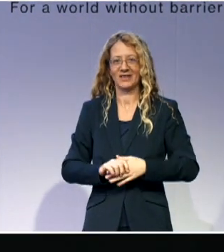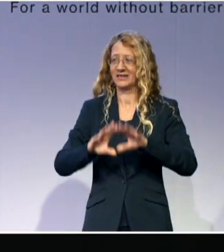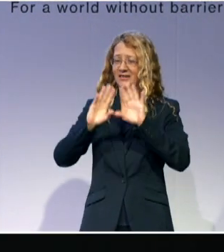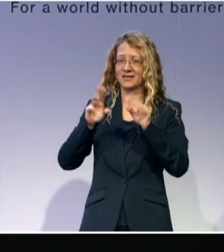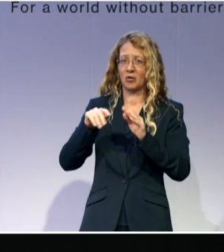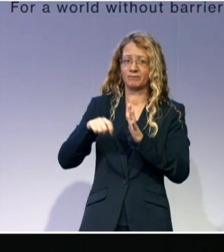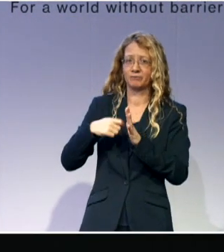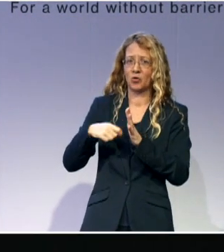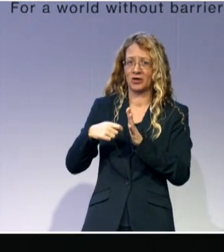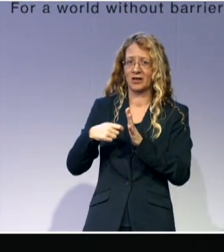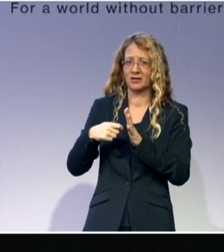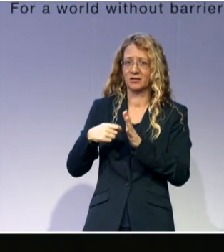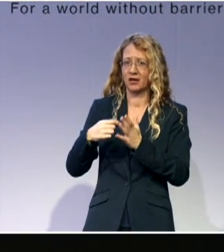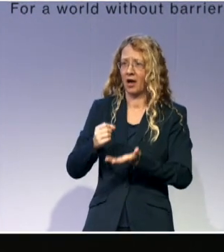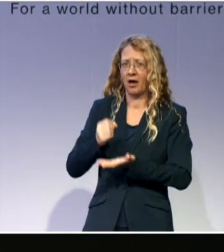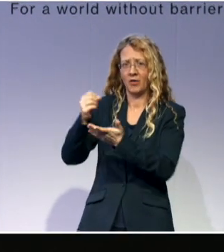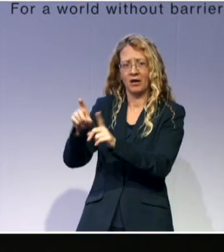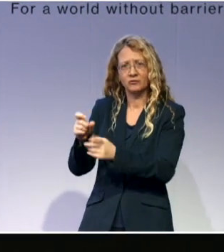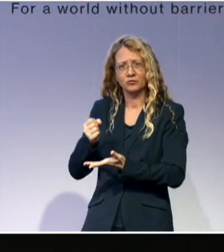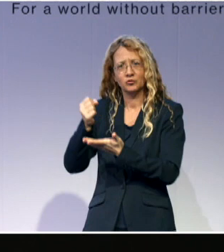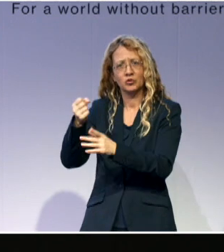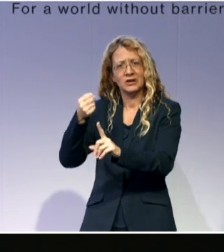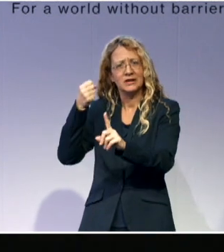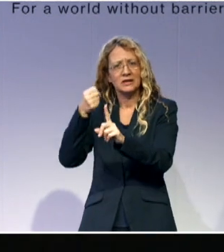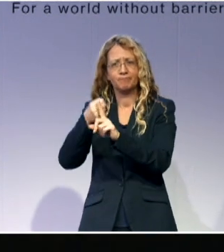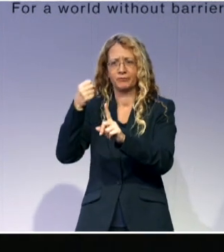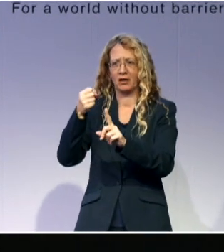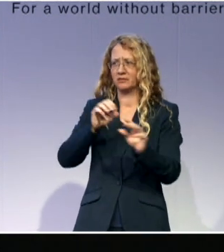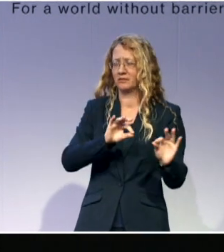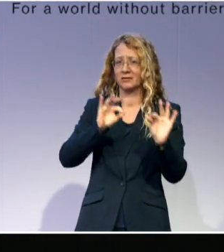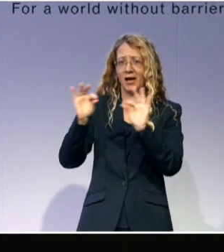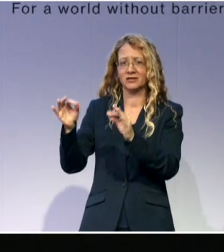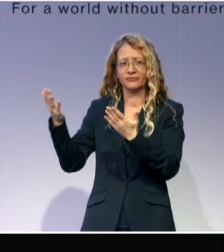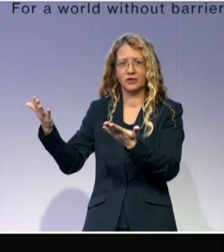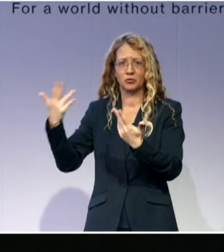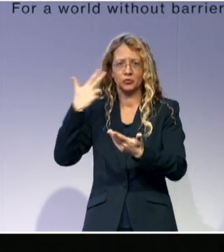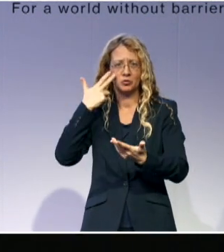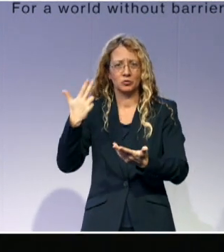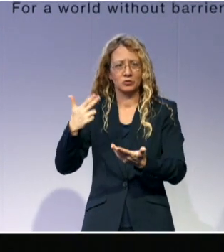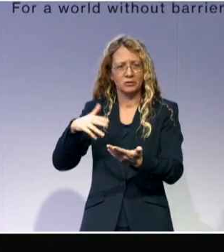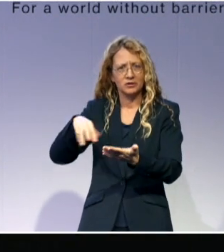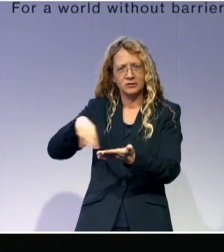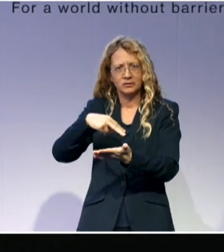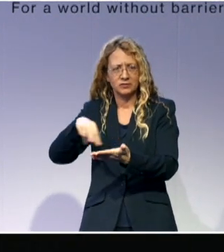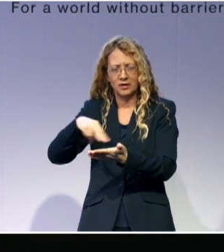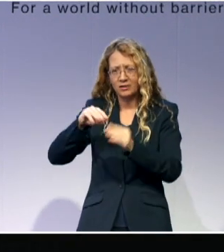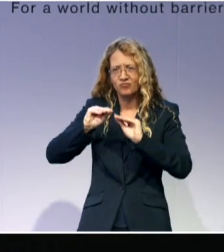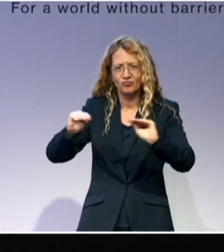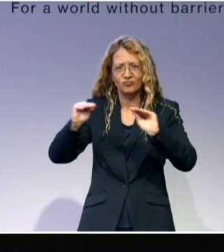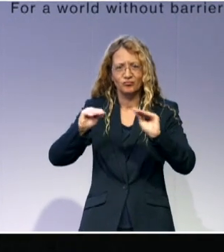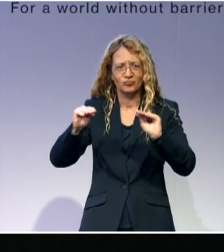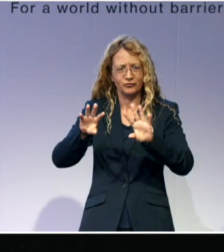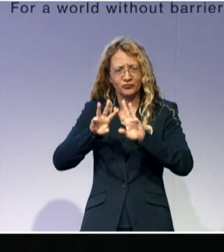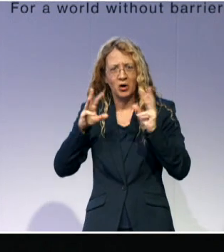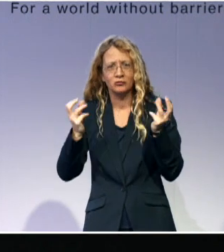participant. Danceability offers classes, workshops, and performances with experiences of dance and artistic